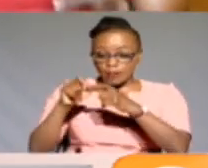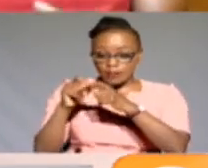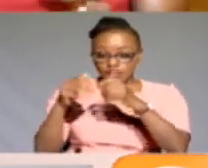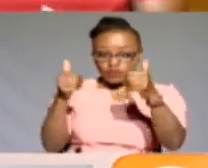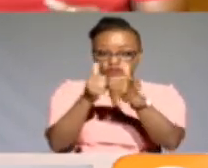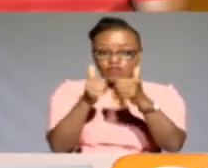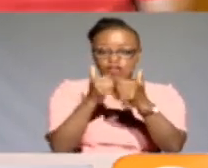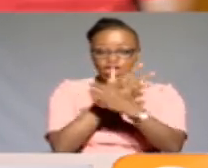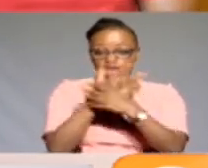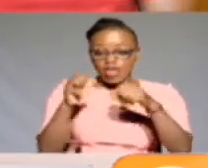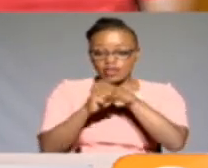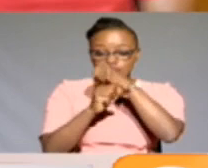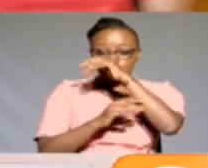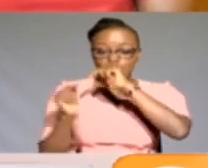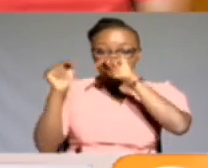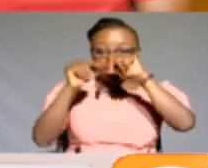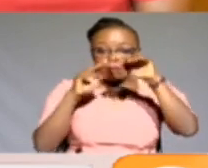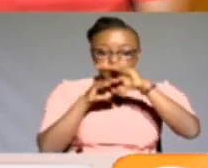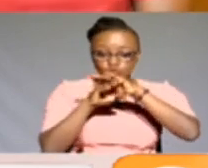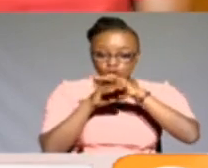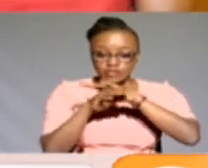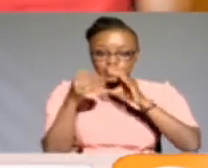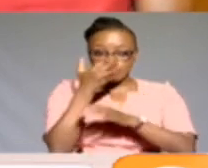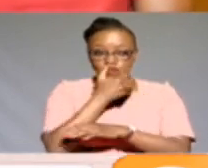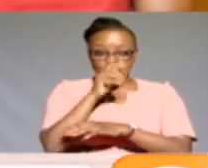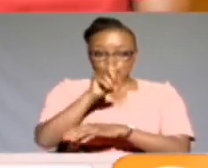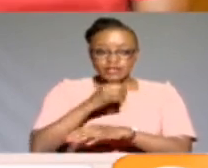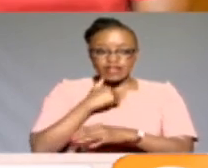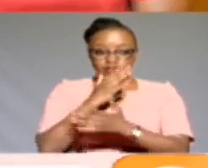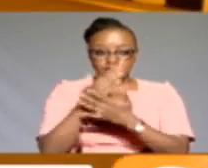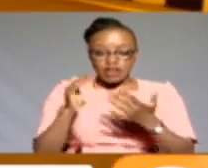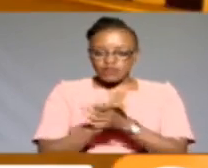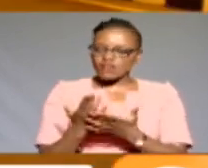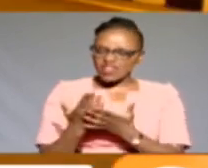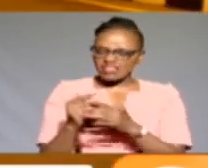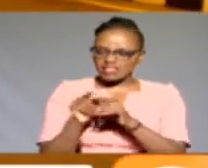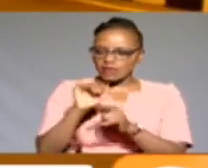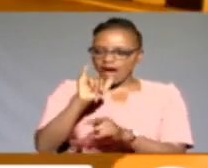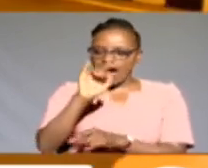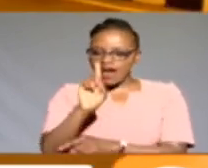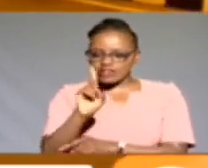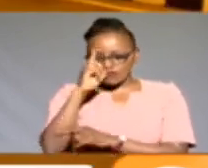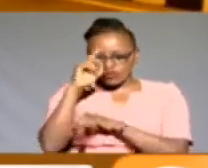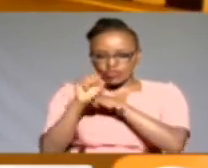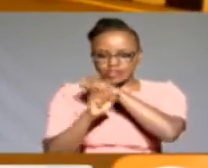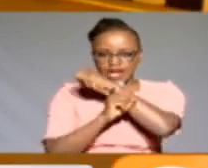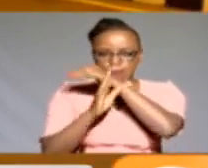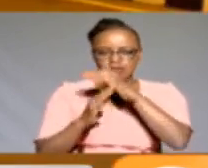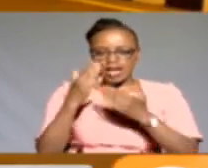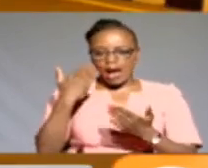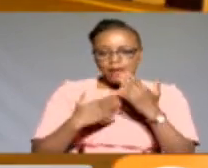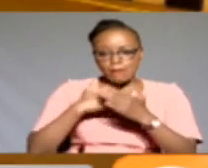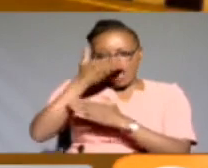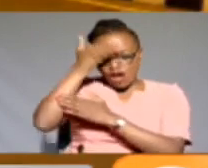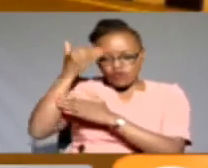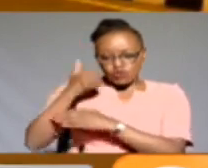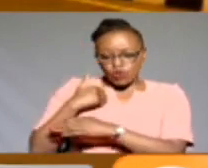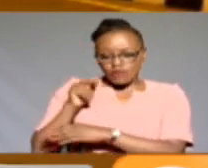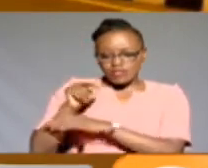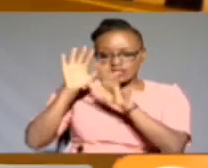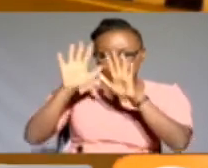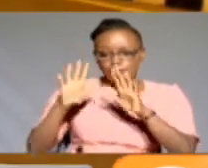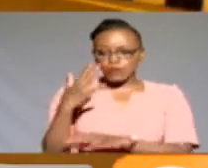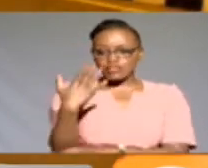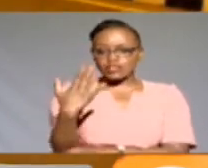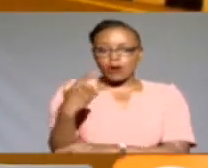tournament, for any fan who's coming to access the stadium, they need to have something called a fan ID. So for some of them, I think they might perhaps have forgotten to have that important